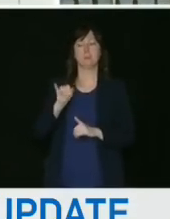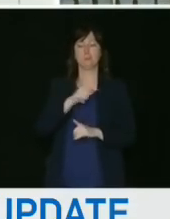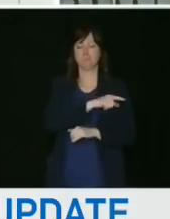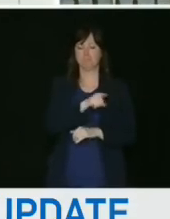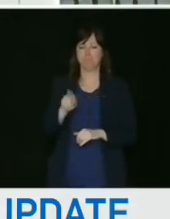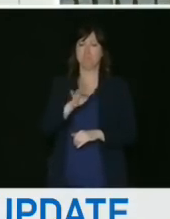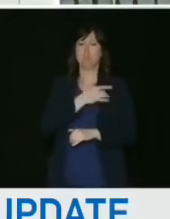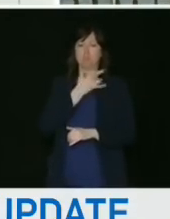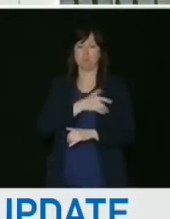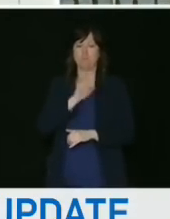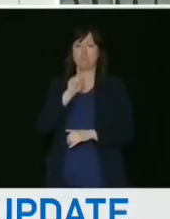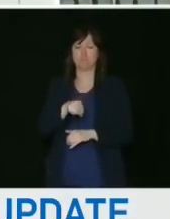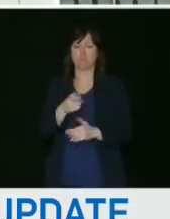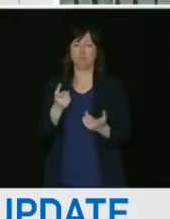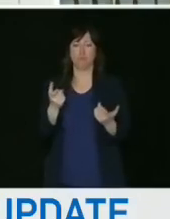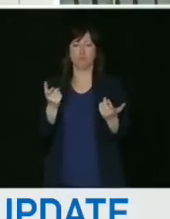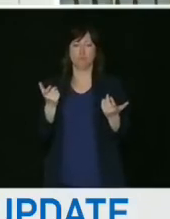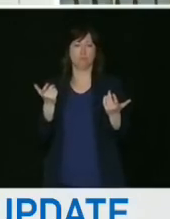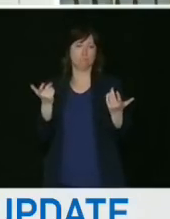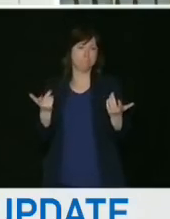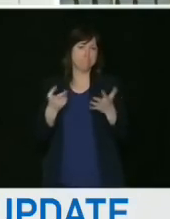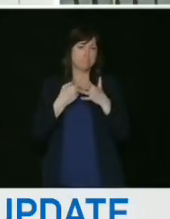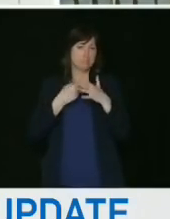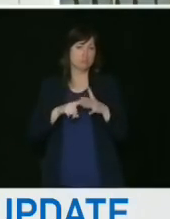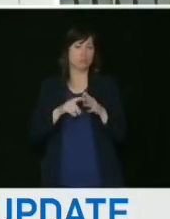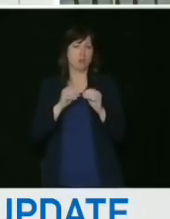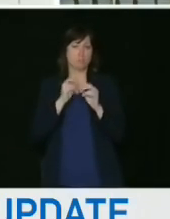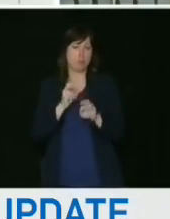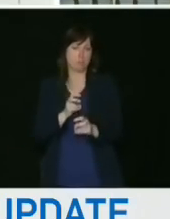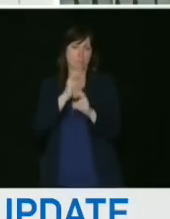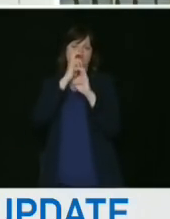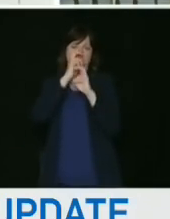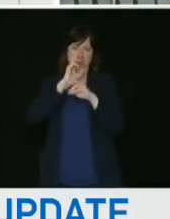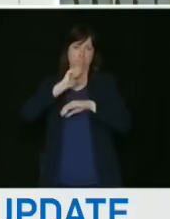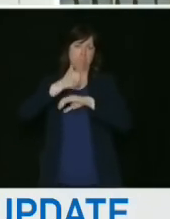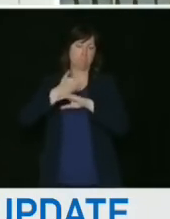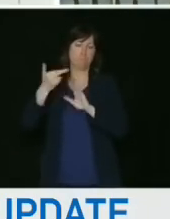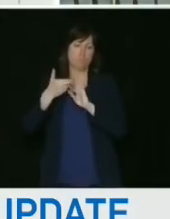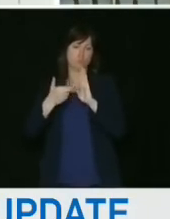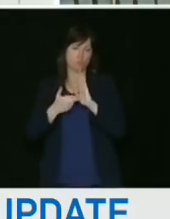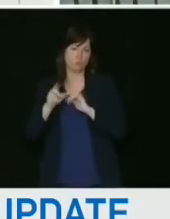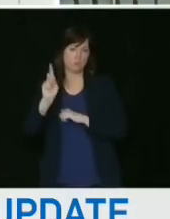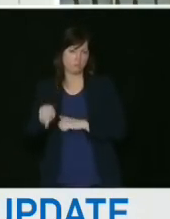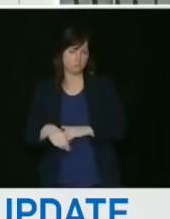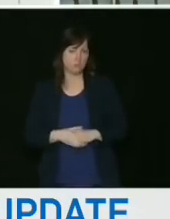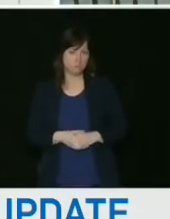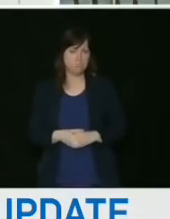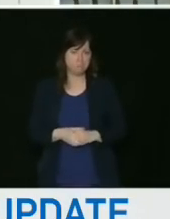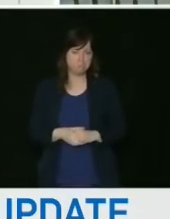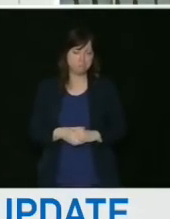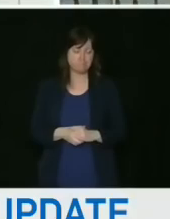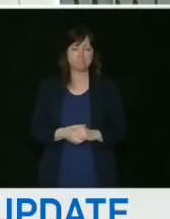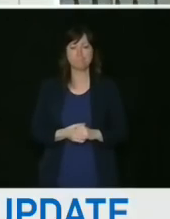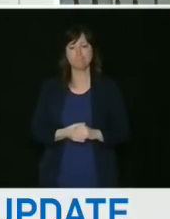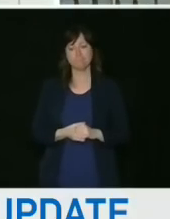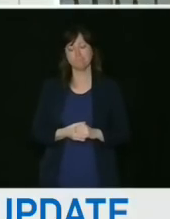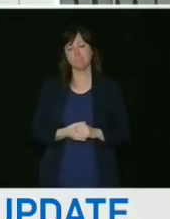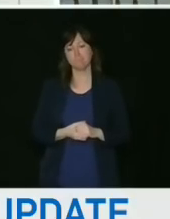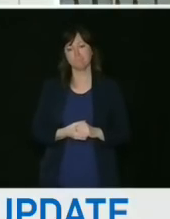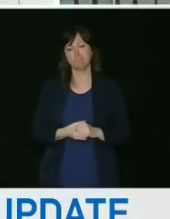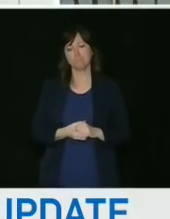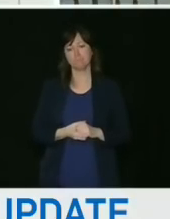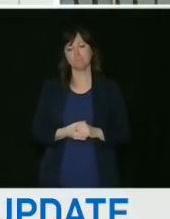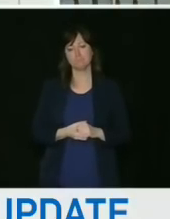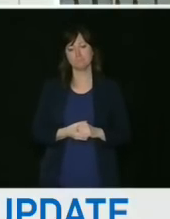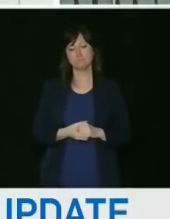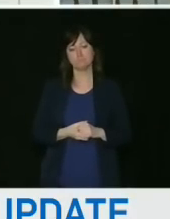authorities to perhaps strengthen and put in place the restrictions.